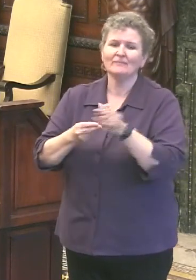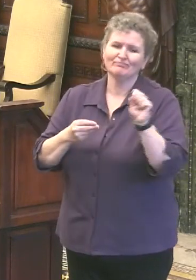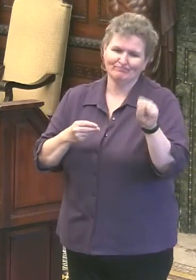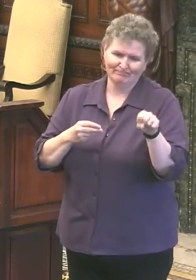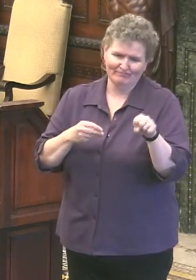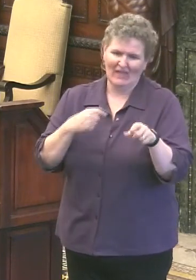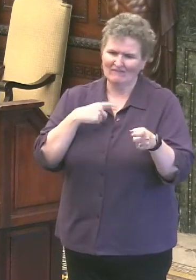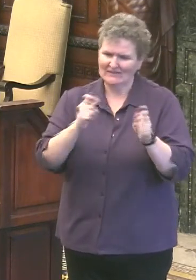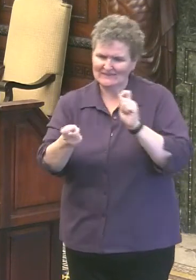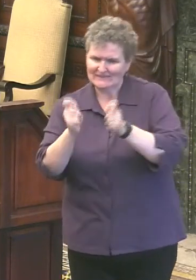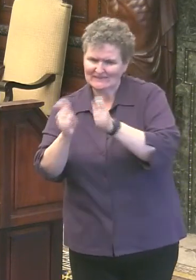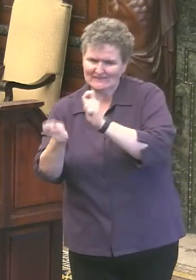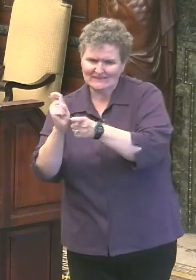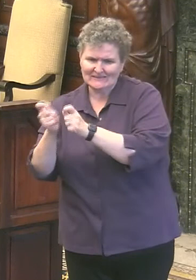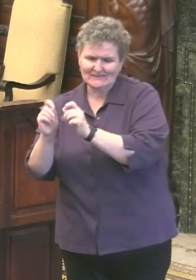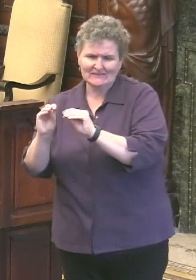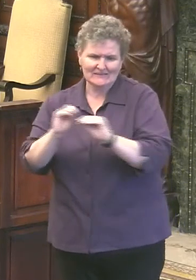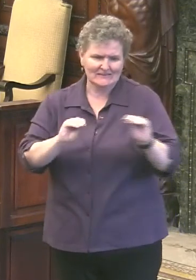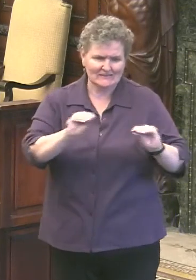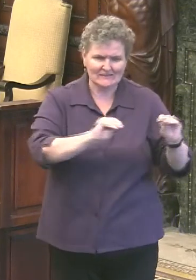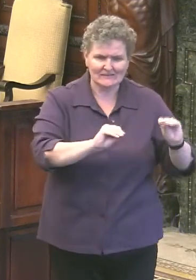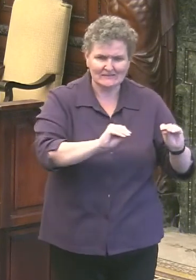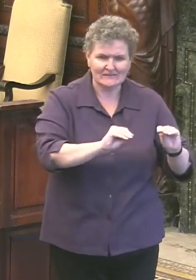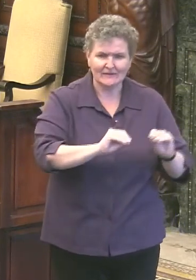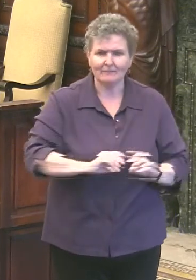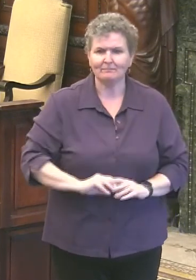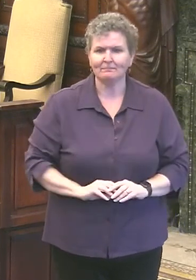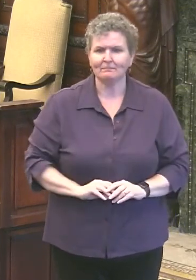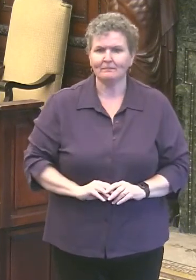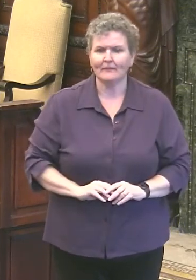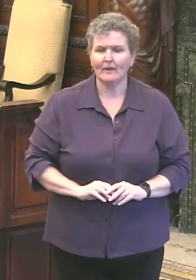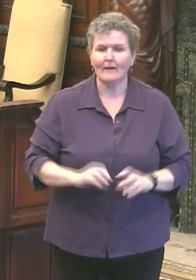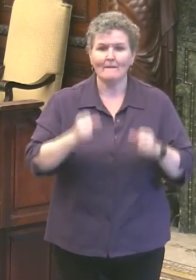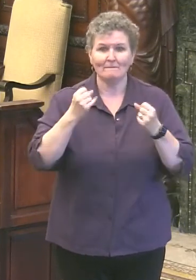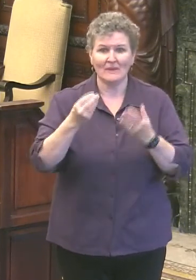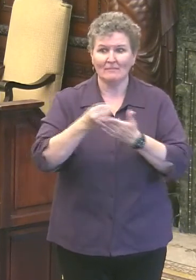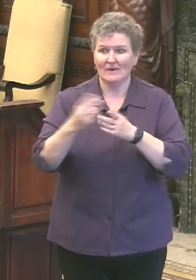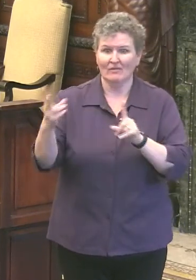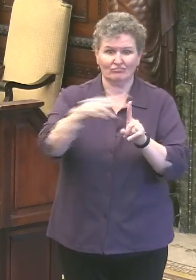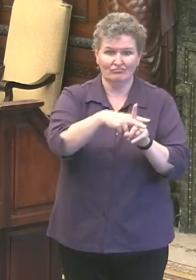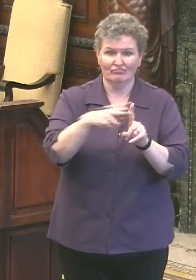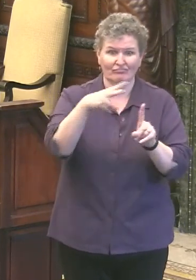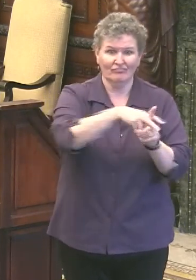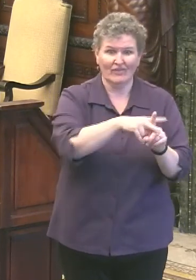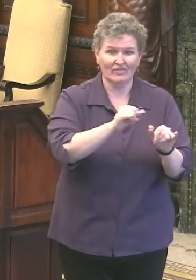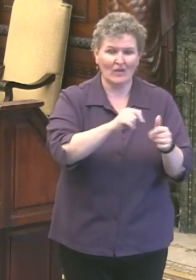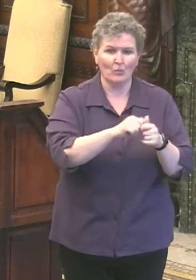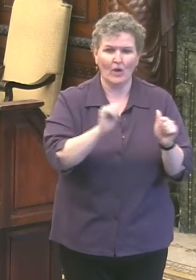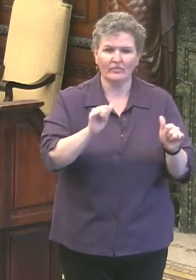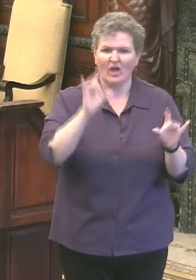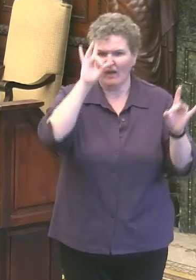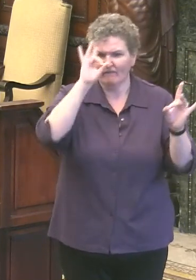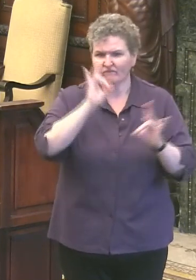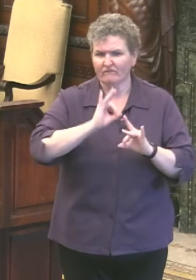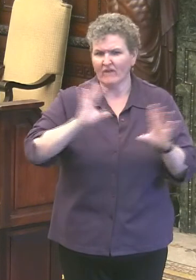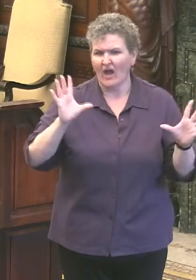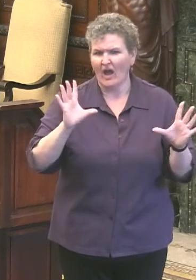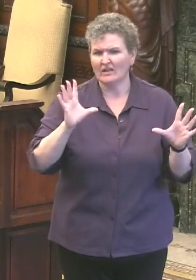Program, which many of those funds were then redirected to the Group Violence Initiative. And